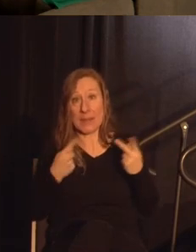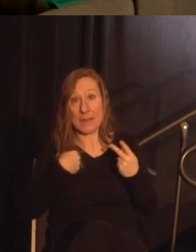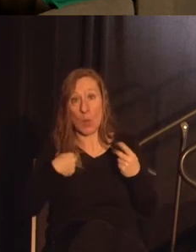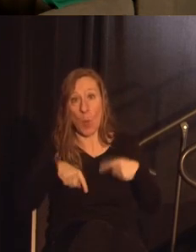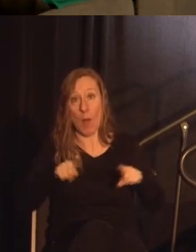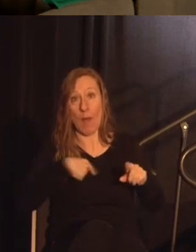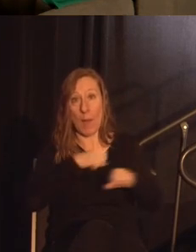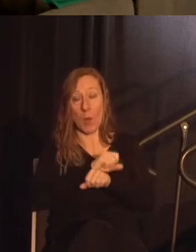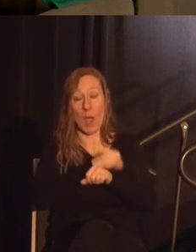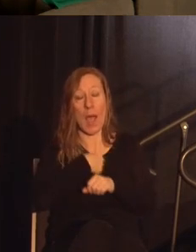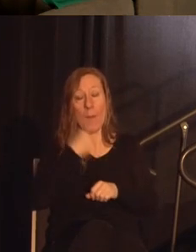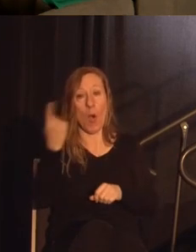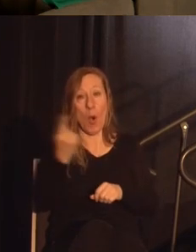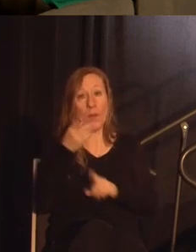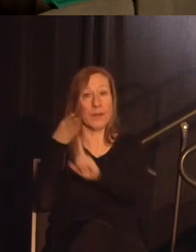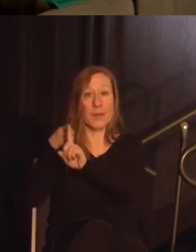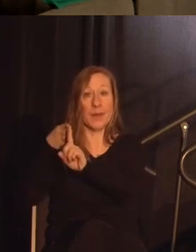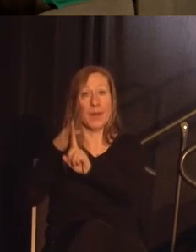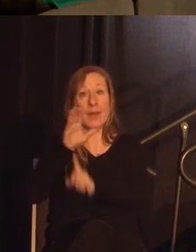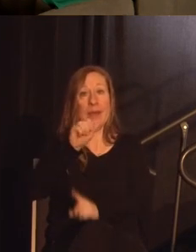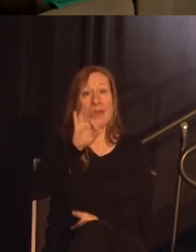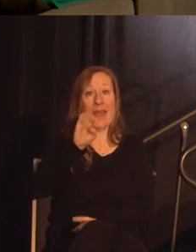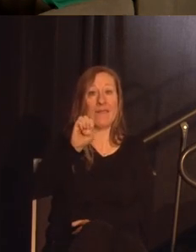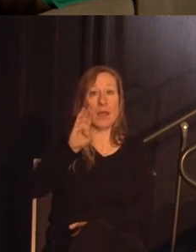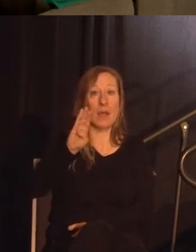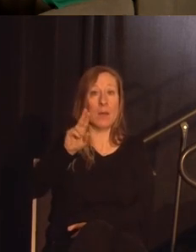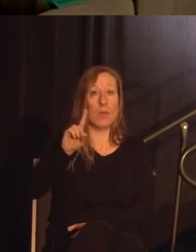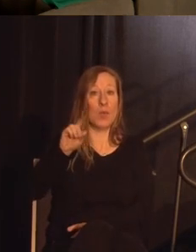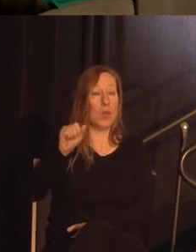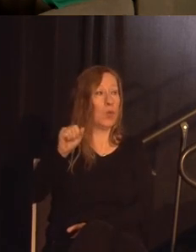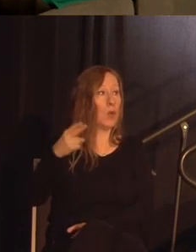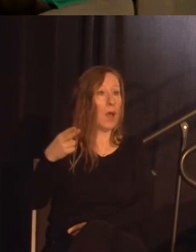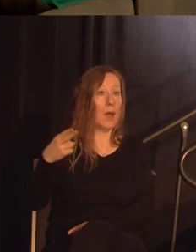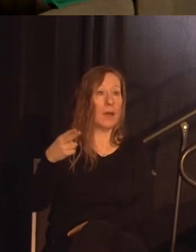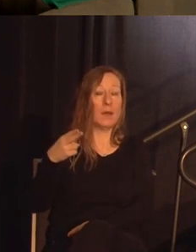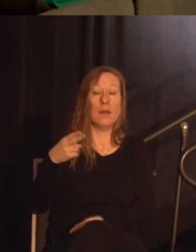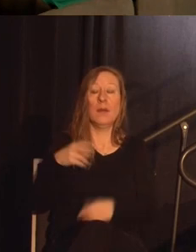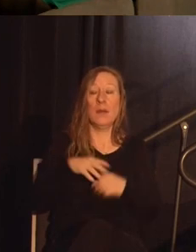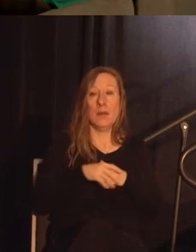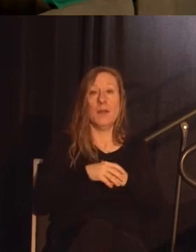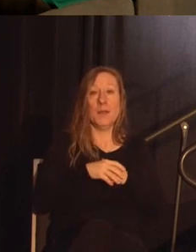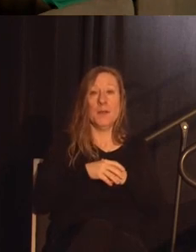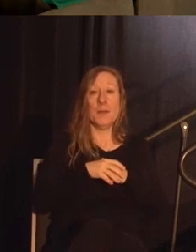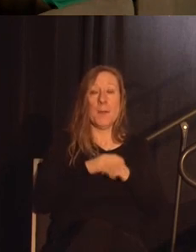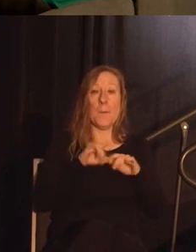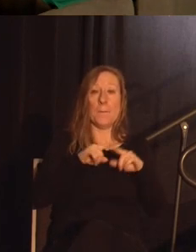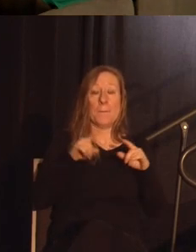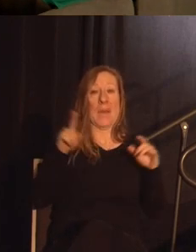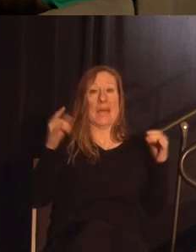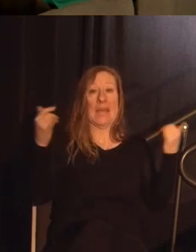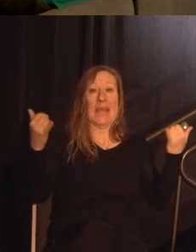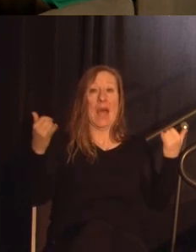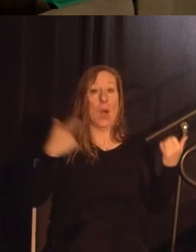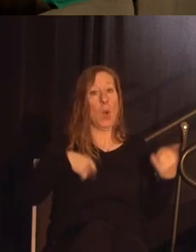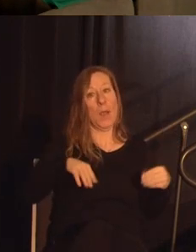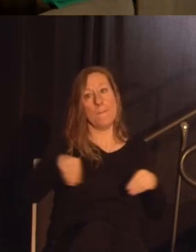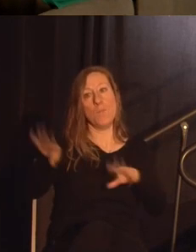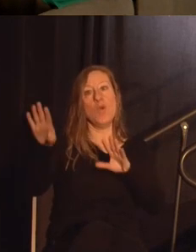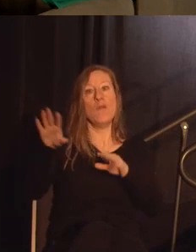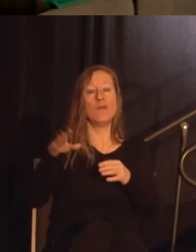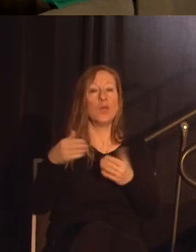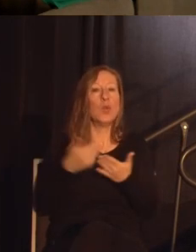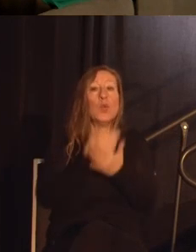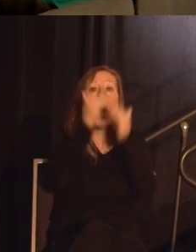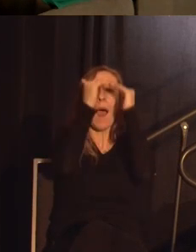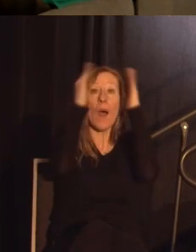am constantly at the Cafe Vita in Seward Park. But now we have moved to a new house